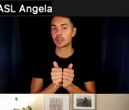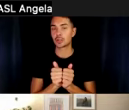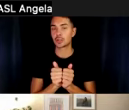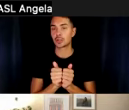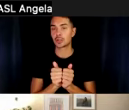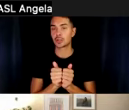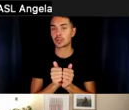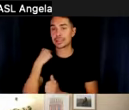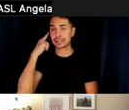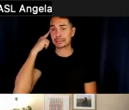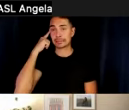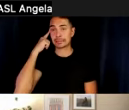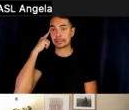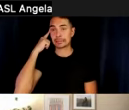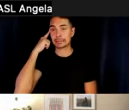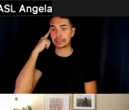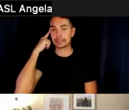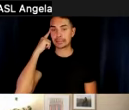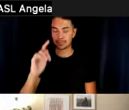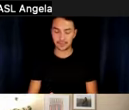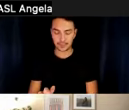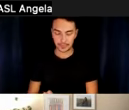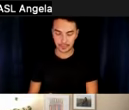I think. Okay. Let me check.